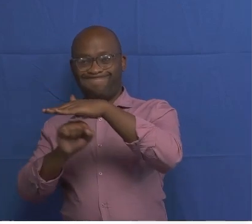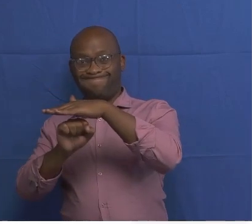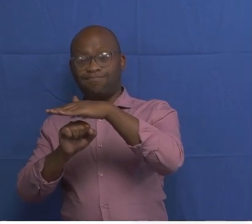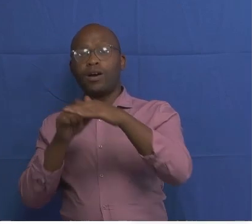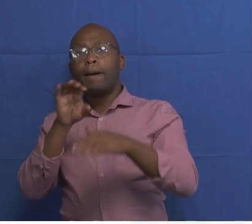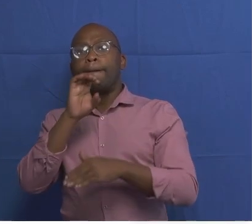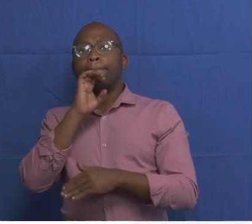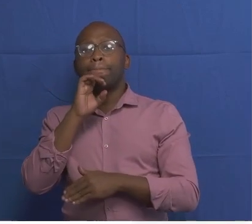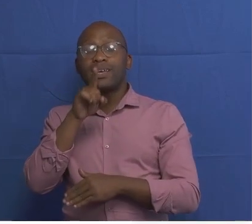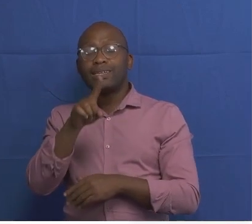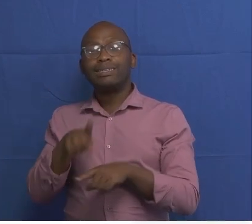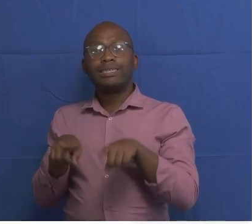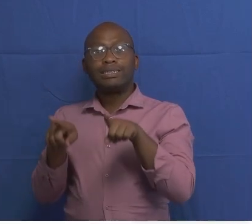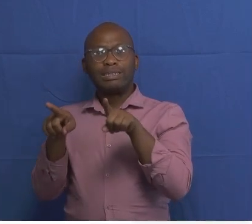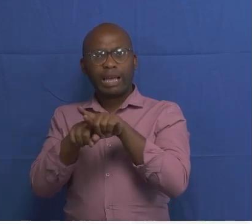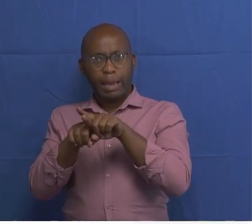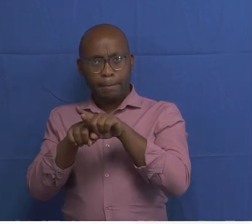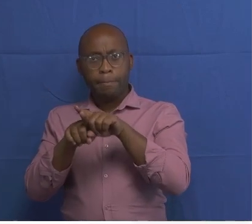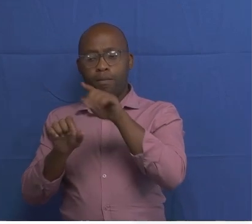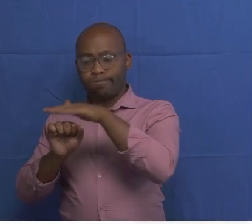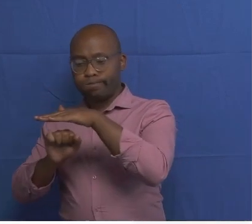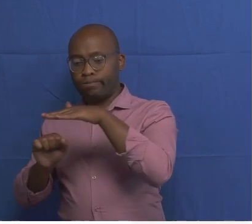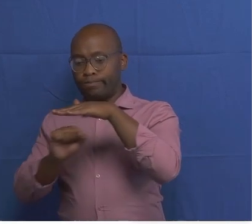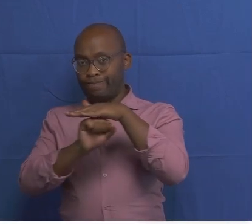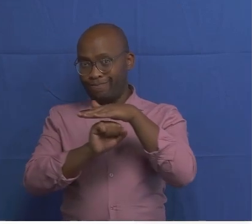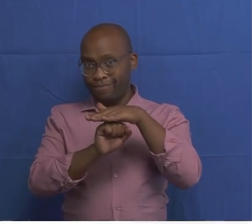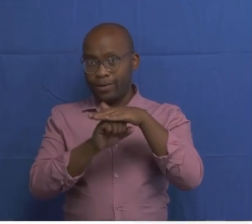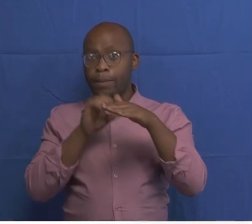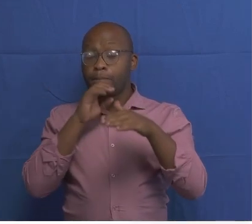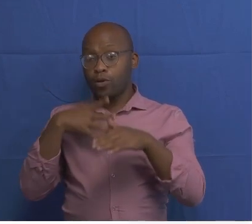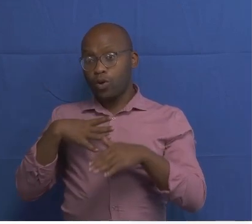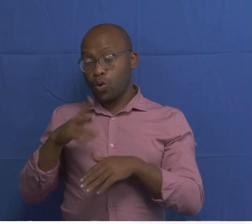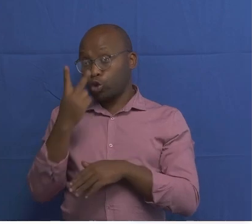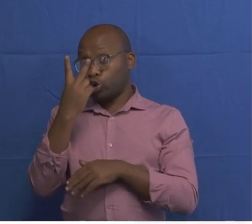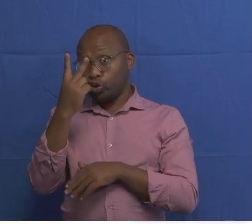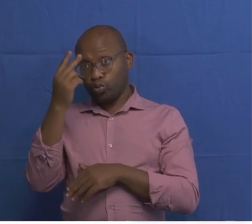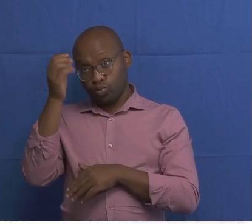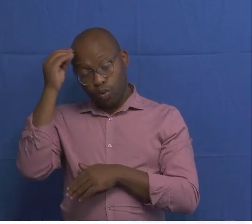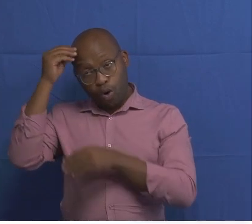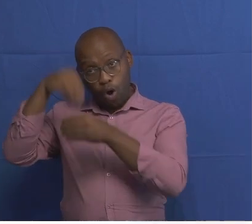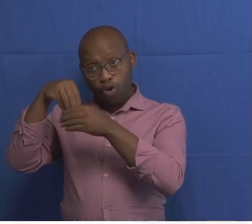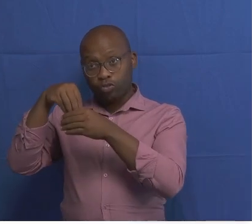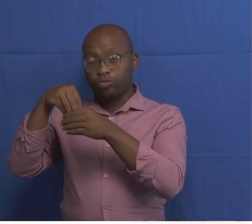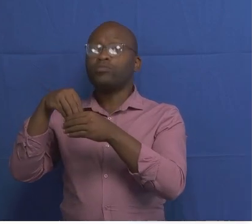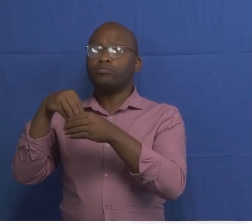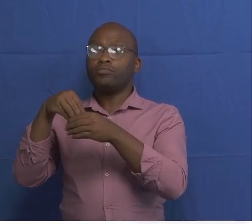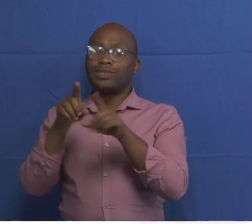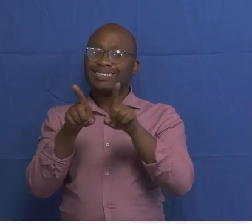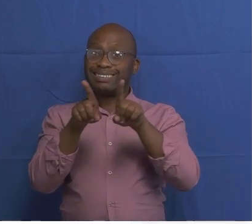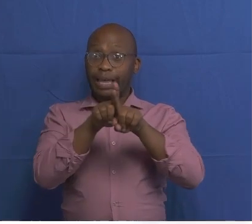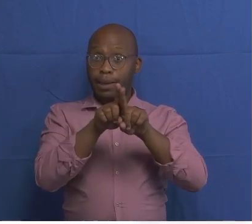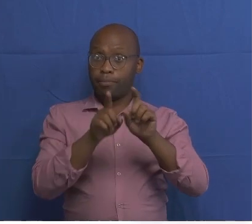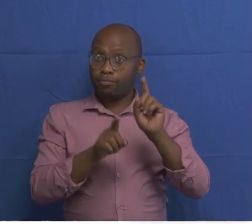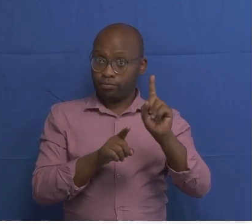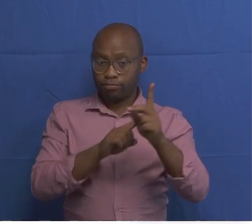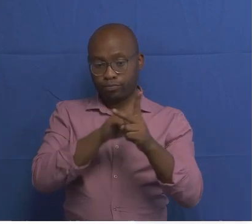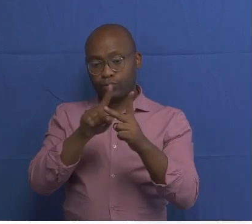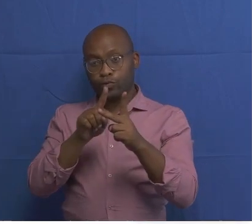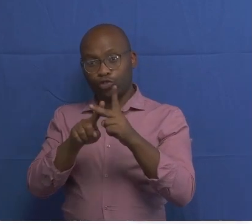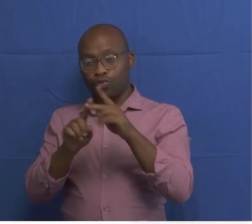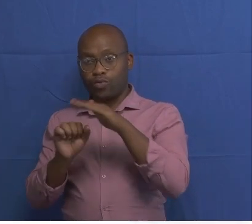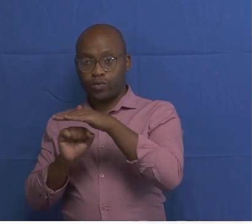but then now it is being coupled by what? By recessive. Now, recessive, remember, we represent it in